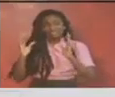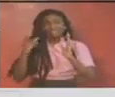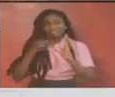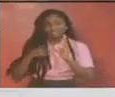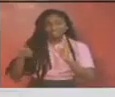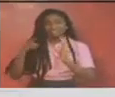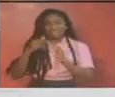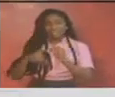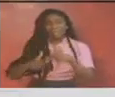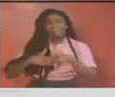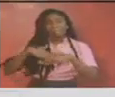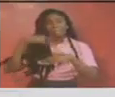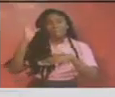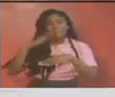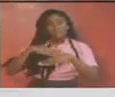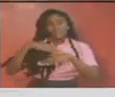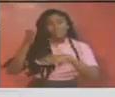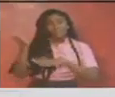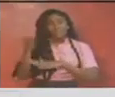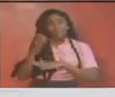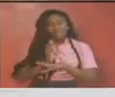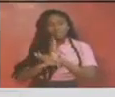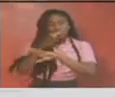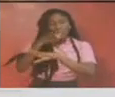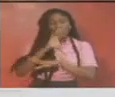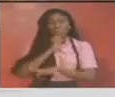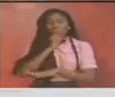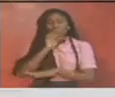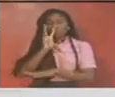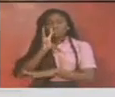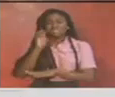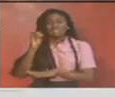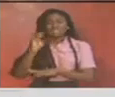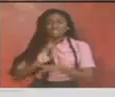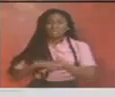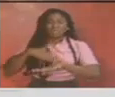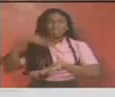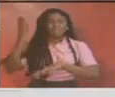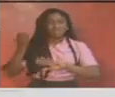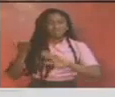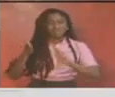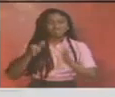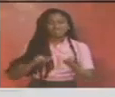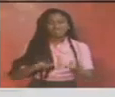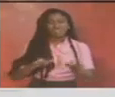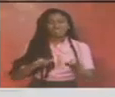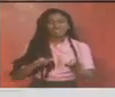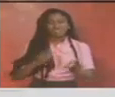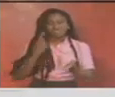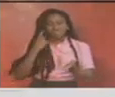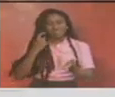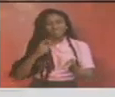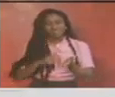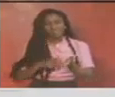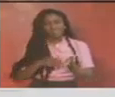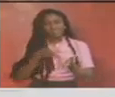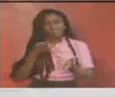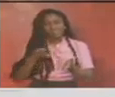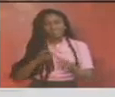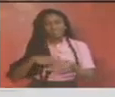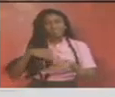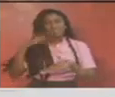of the deaths. And if you remember the last slide, we saw that those persons had a smaller proportion of